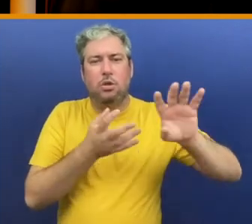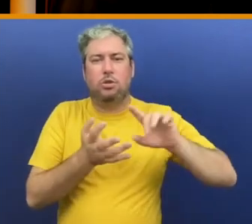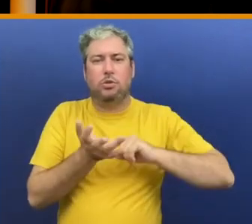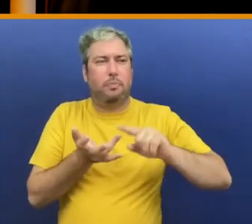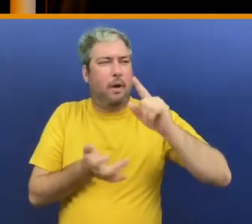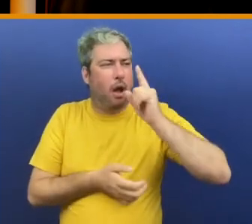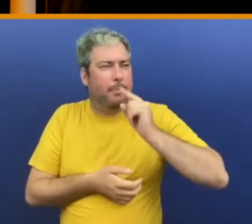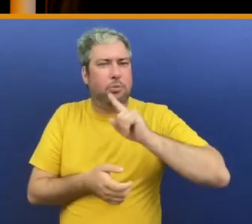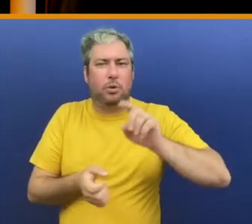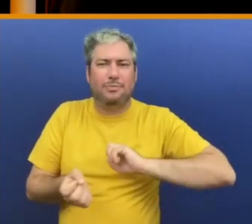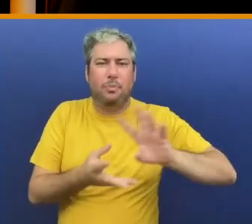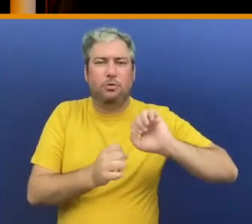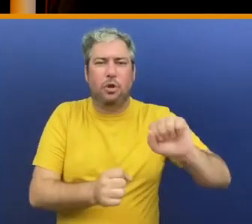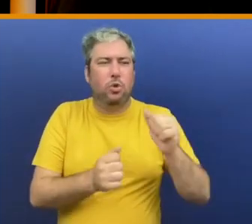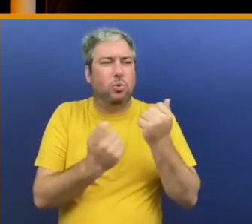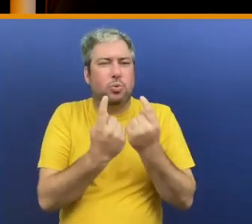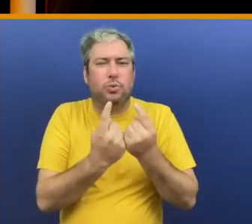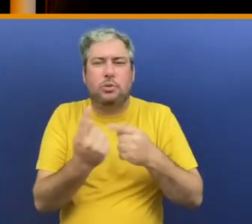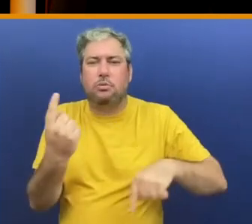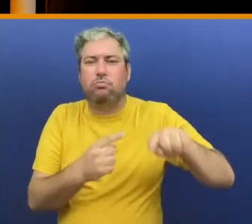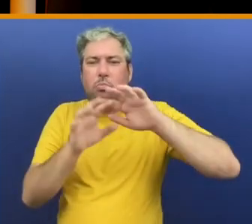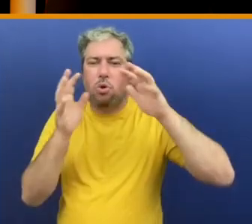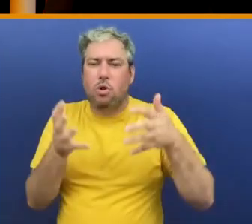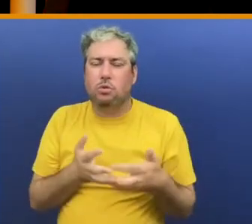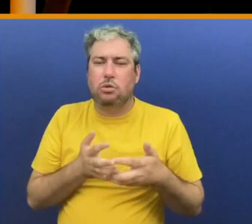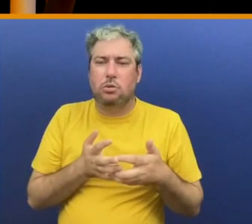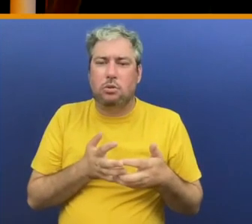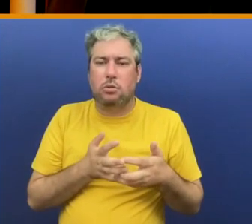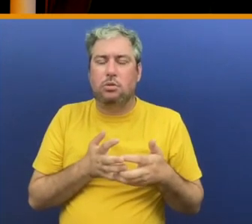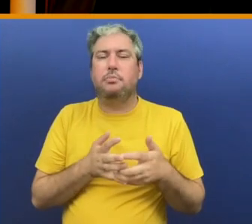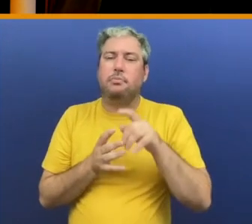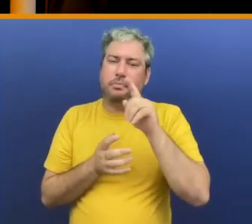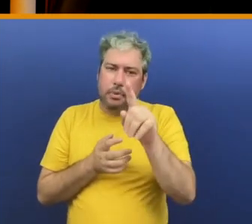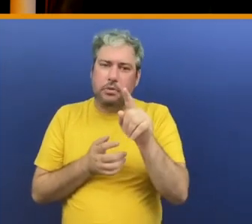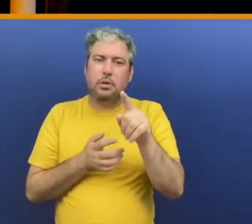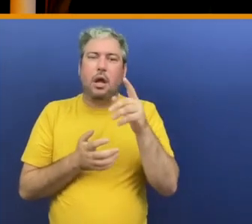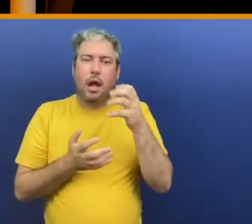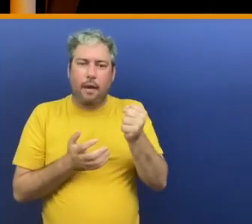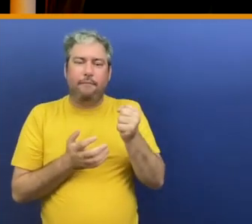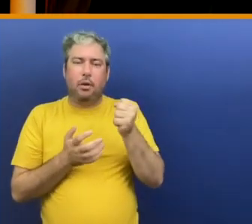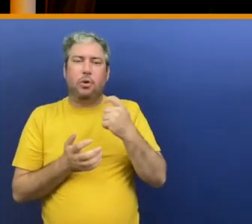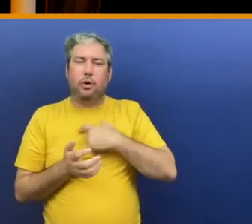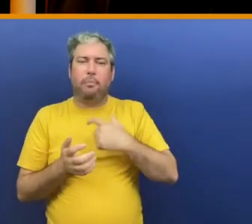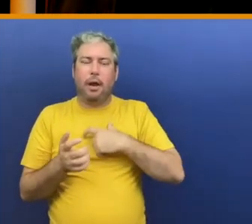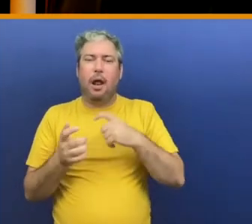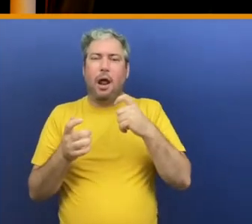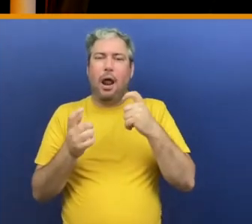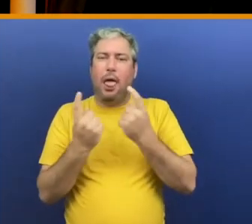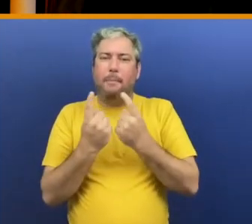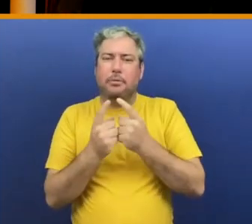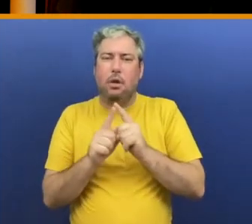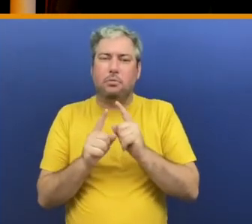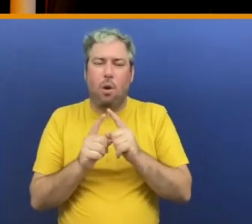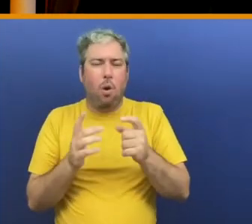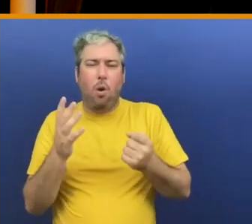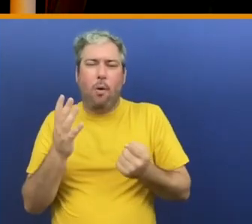also a human element to it. There are opportunities that can be given. Young people have the opportunity